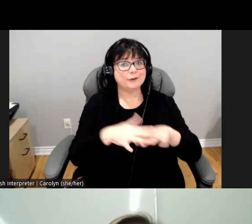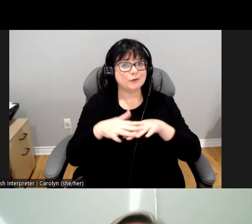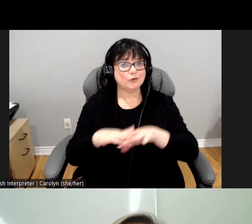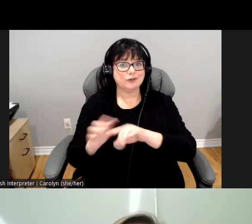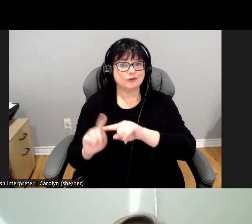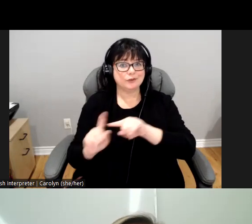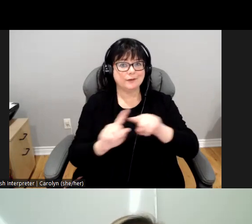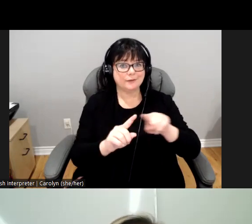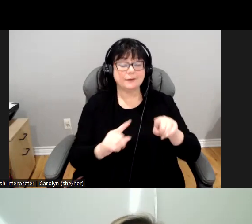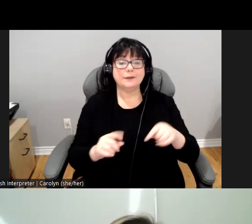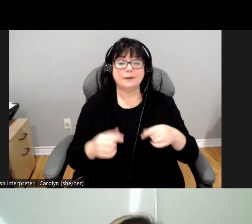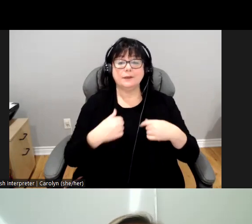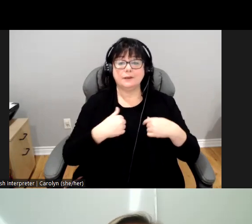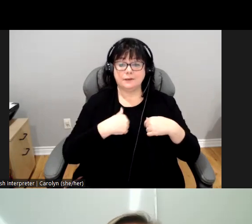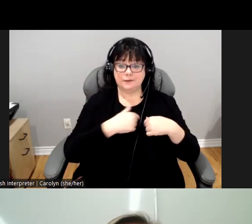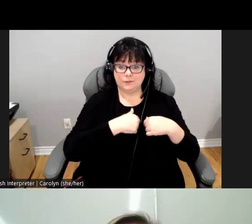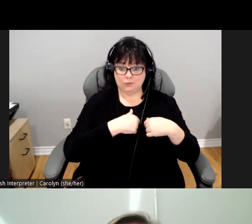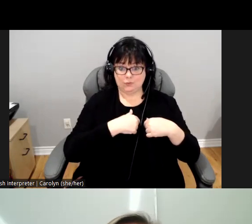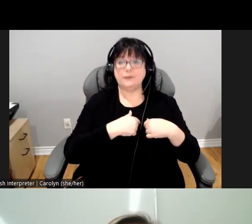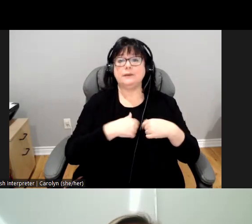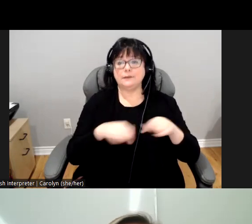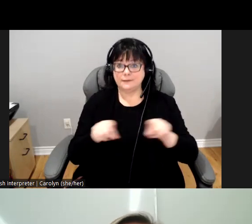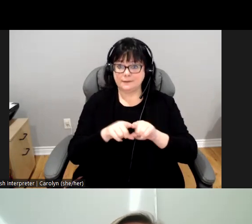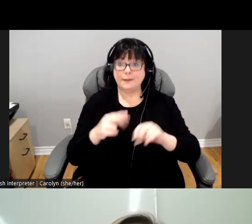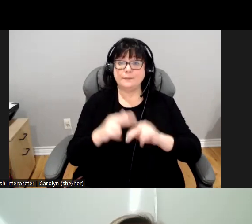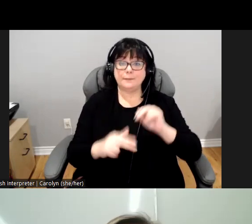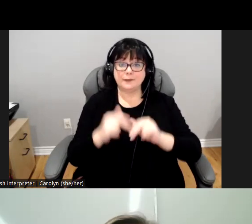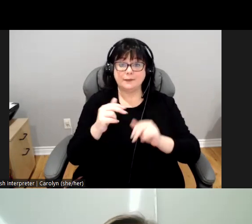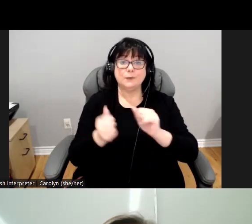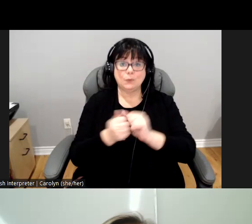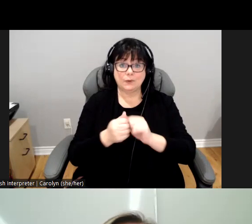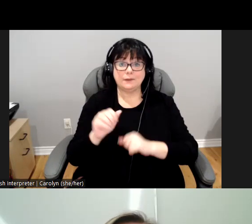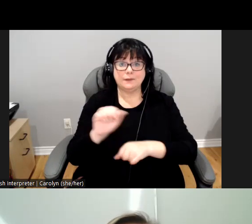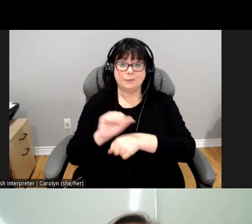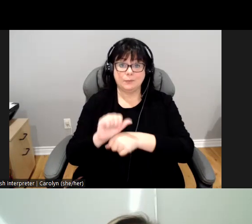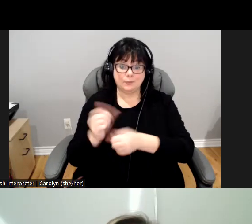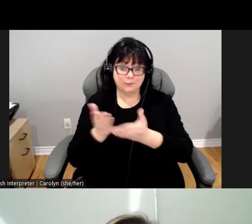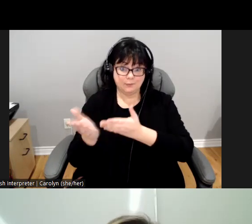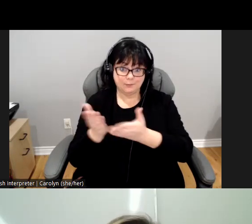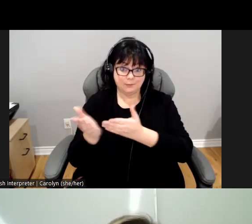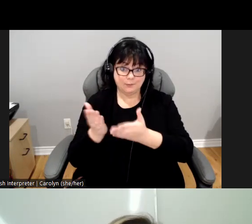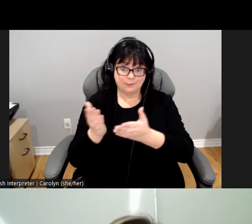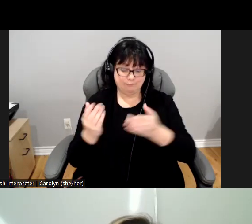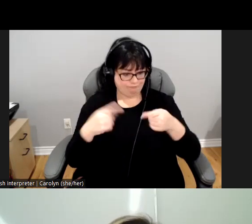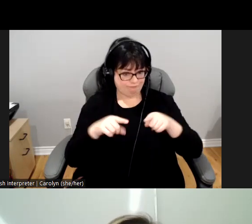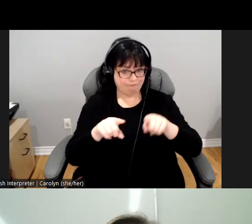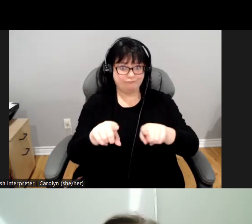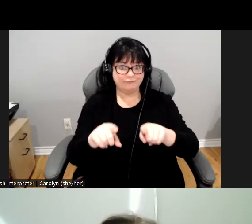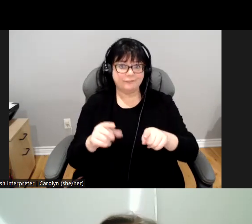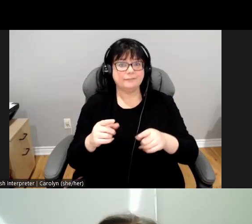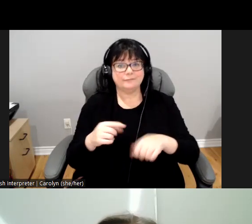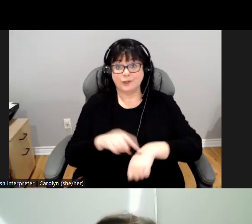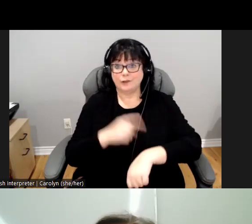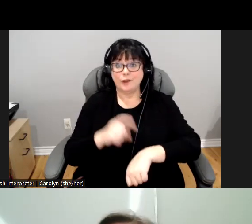co-located with employment services. So we've been working closely with employment services for a long time and doing those types